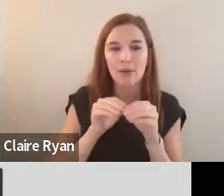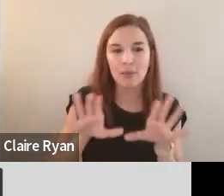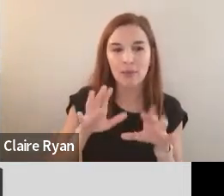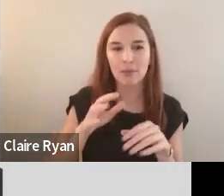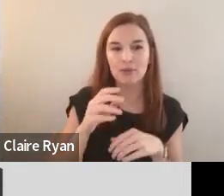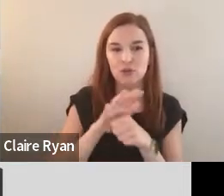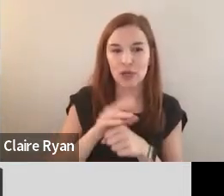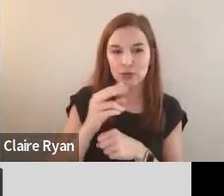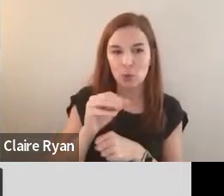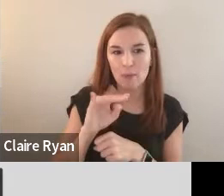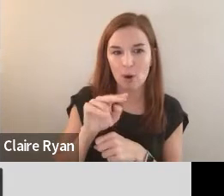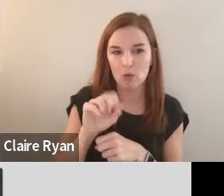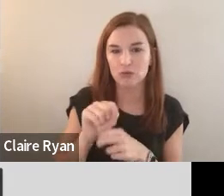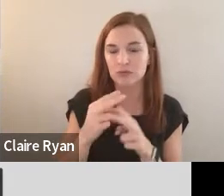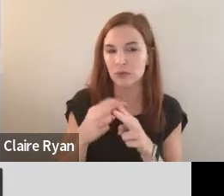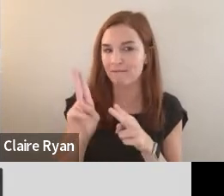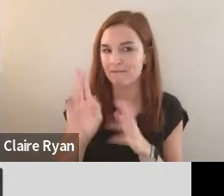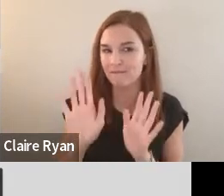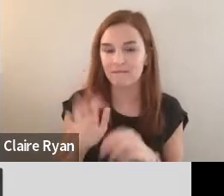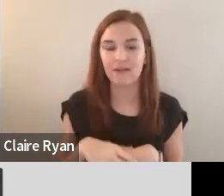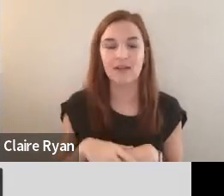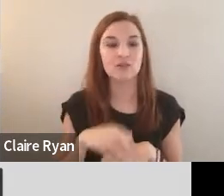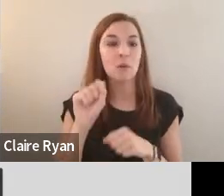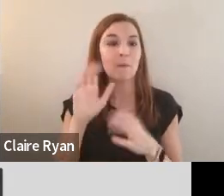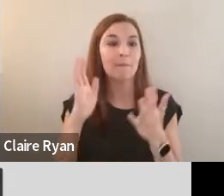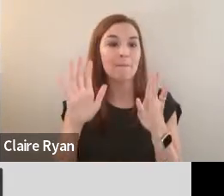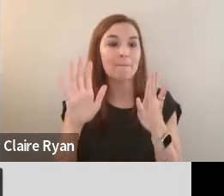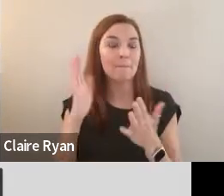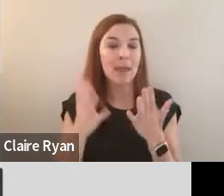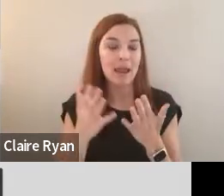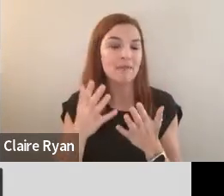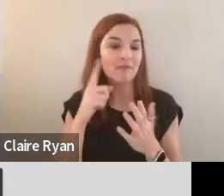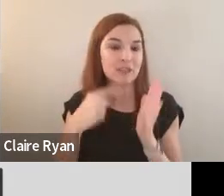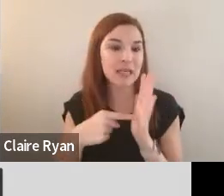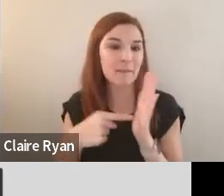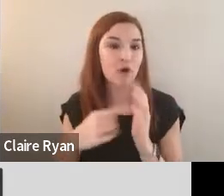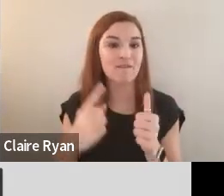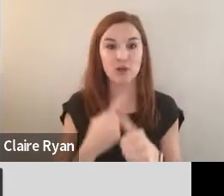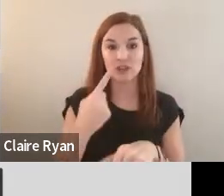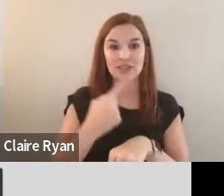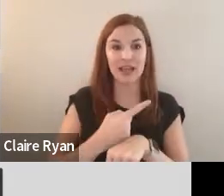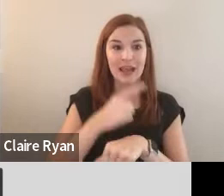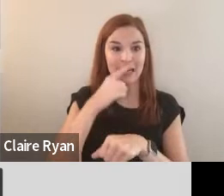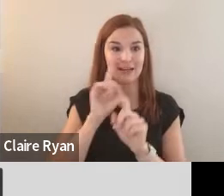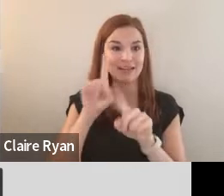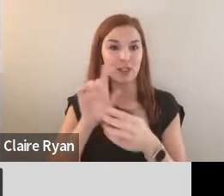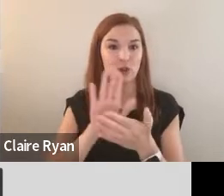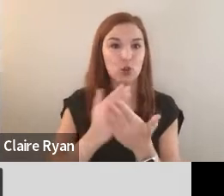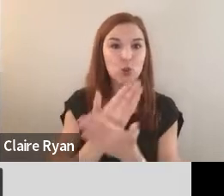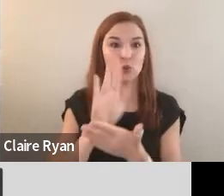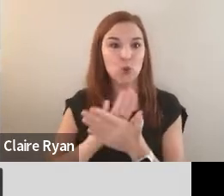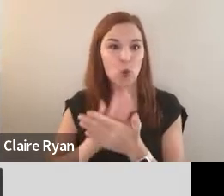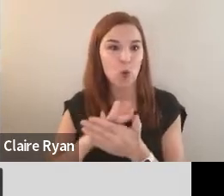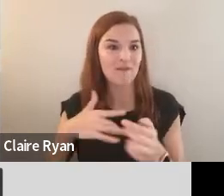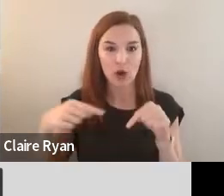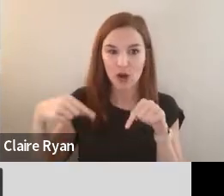have a brief period of increases in your heart rate, mild elevations in your stress hormone levels. For example,